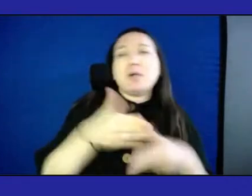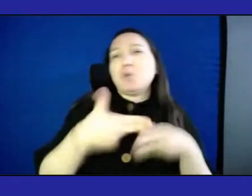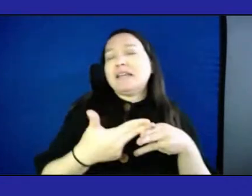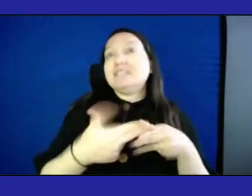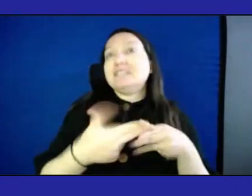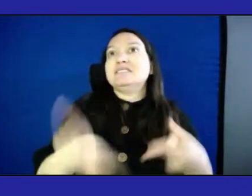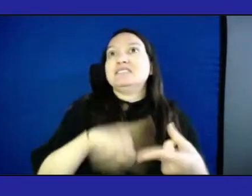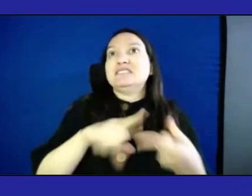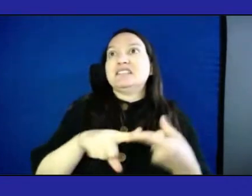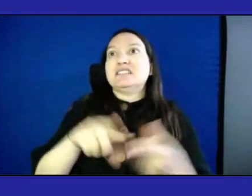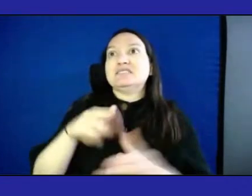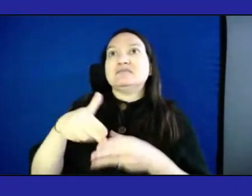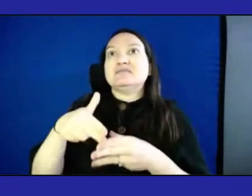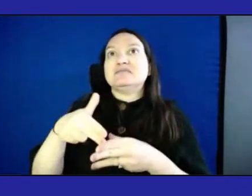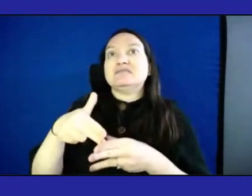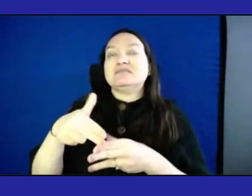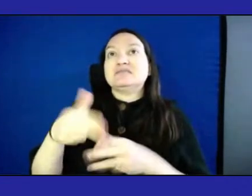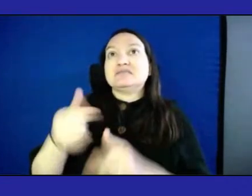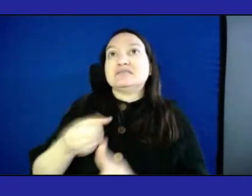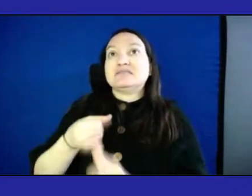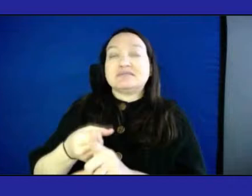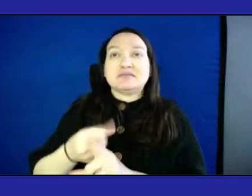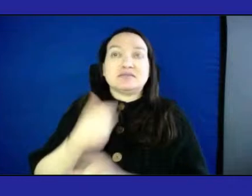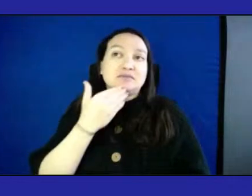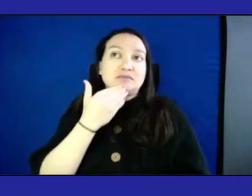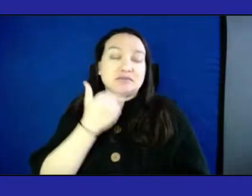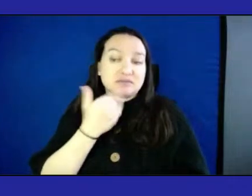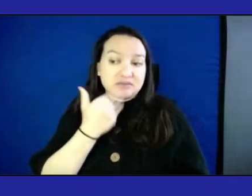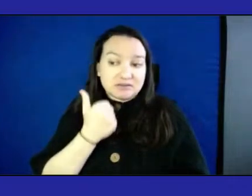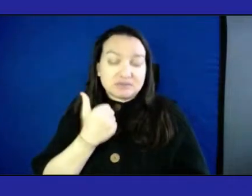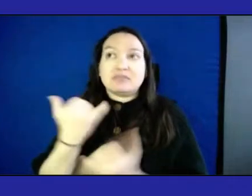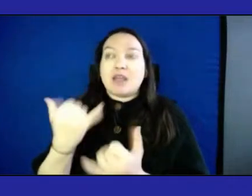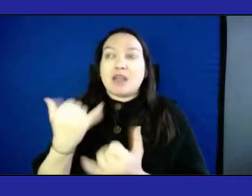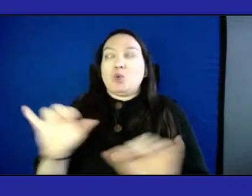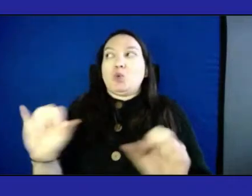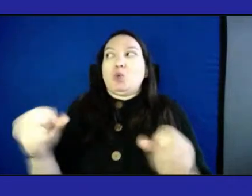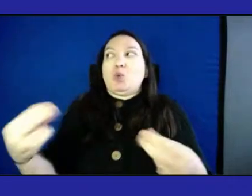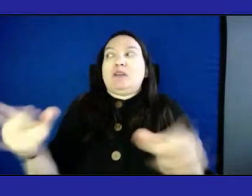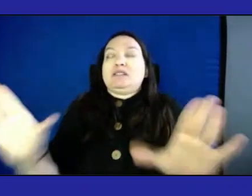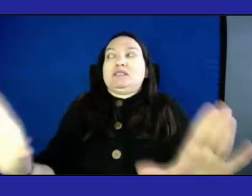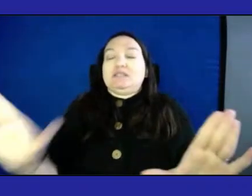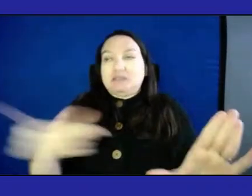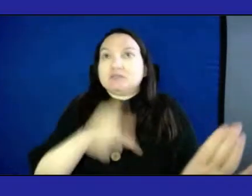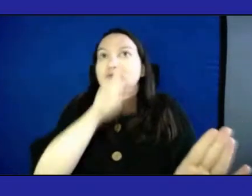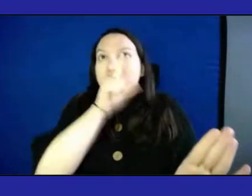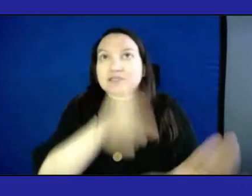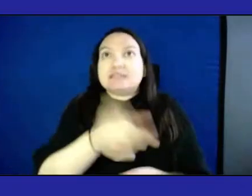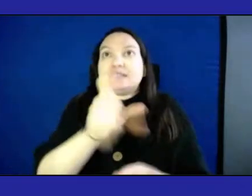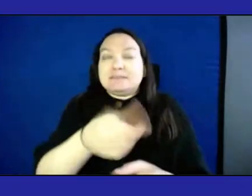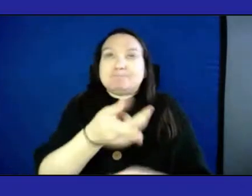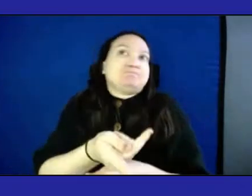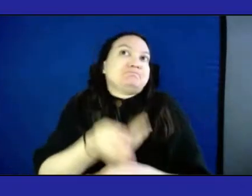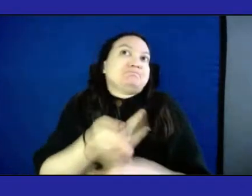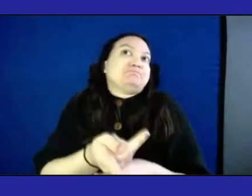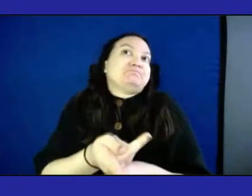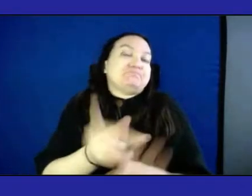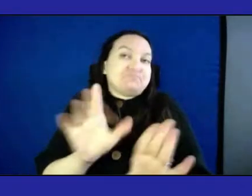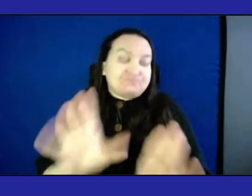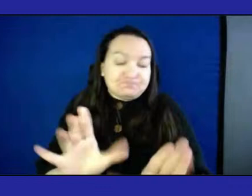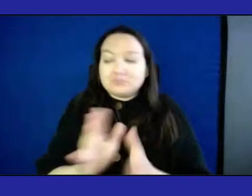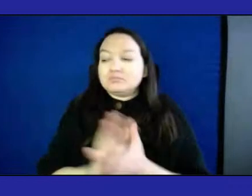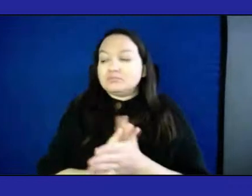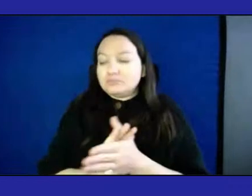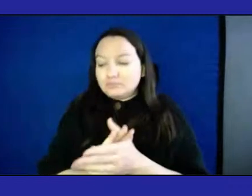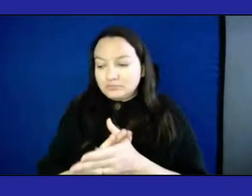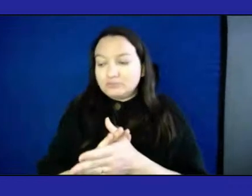tipped over and developed diabetes, and now it's just like, oh wait, now I really have to do something about it. So it